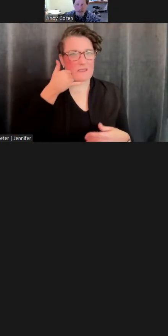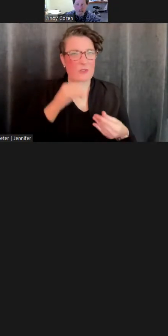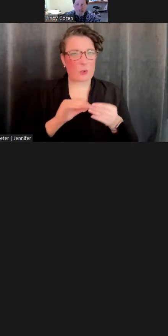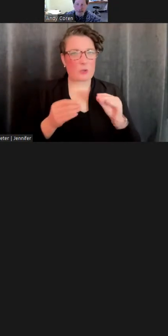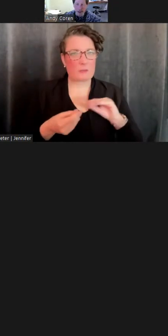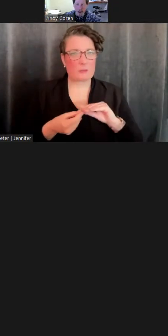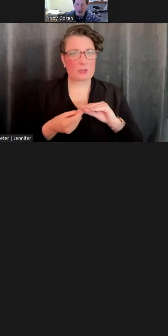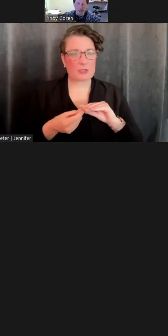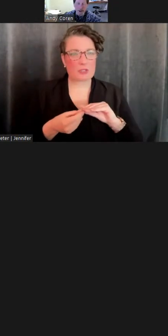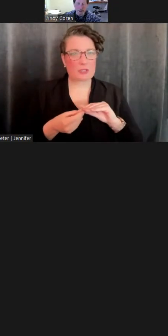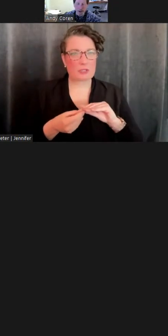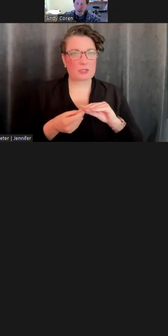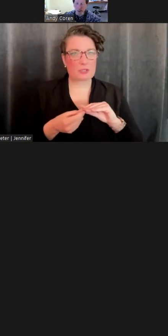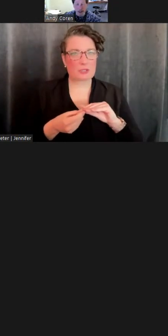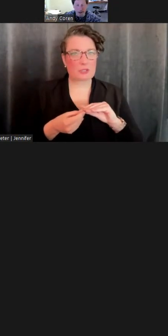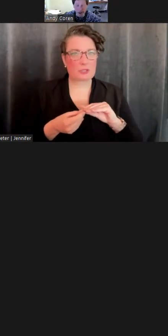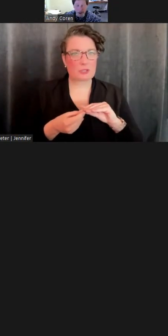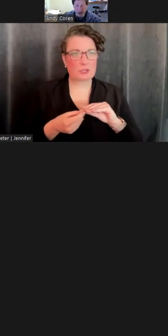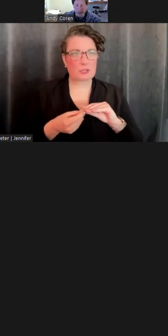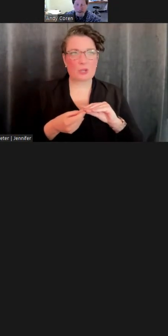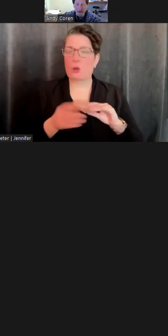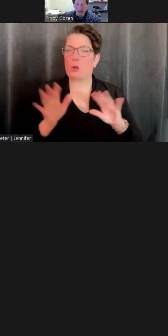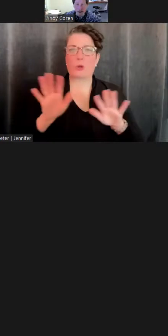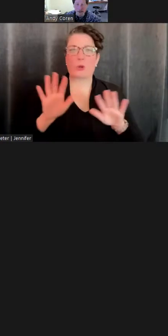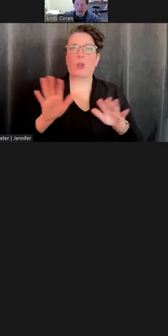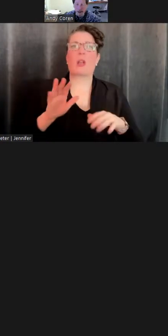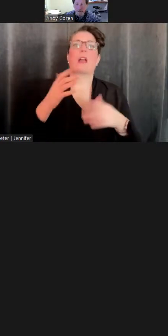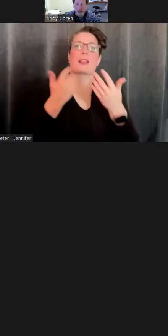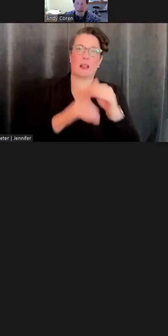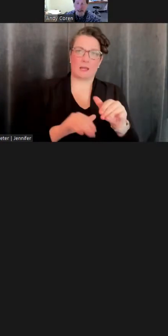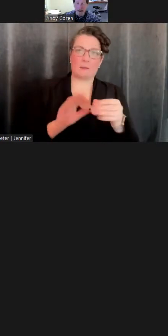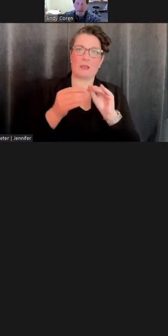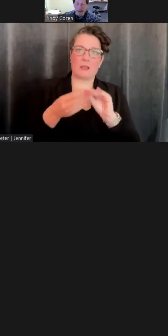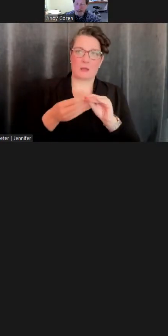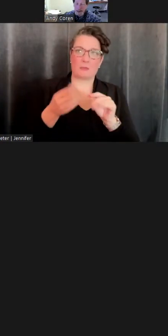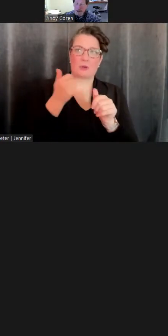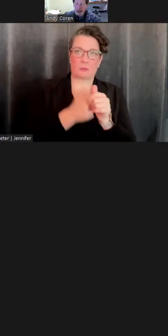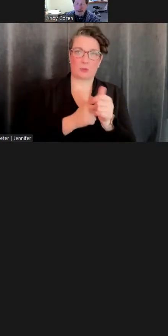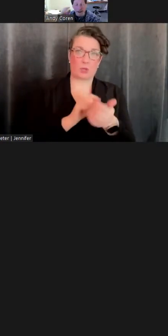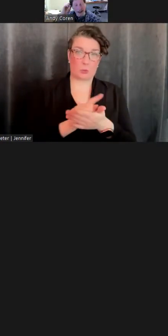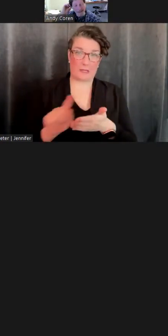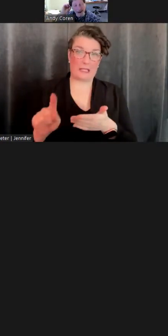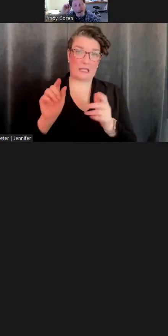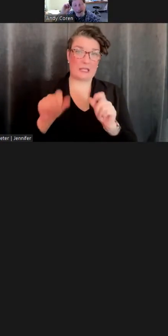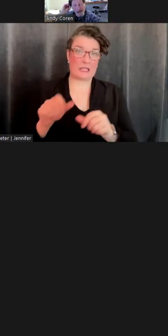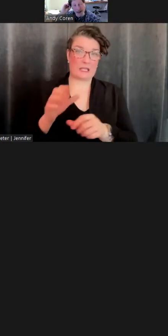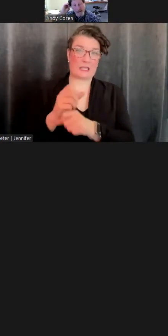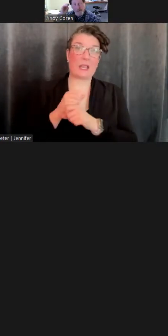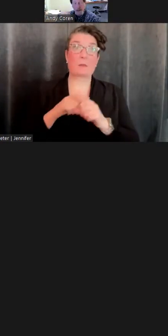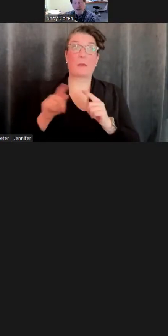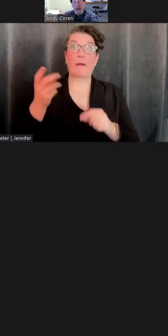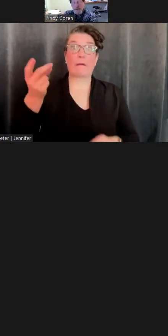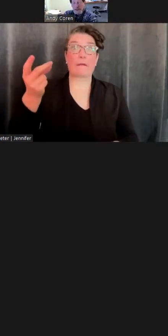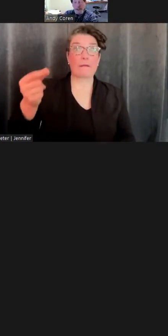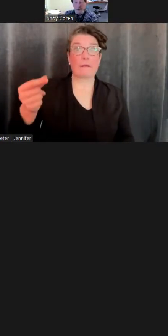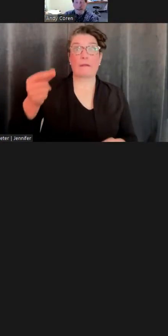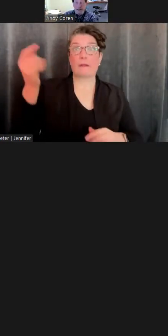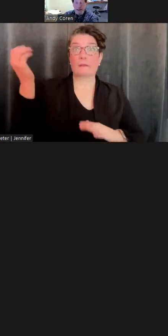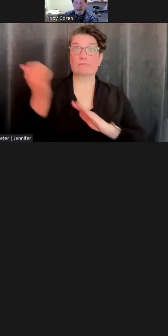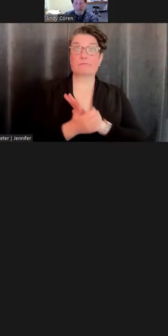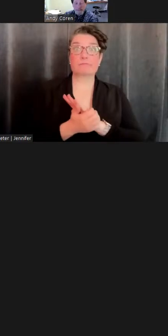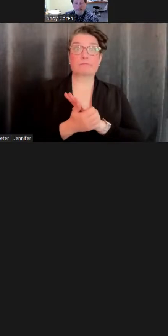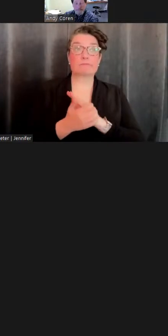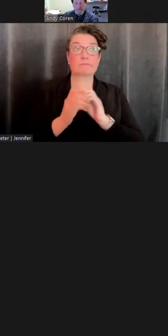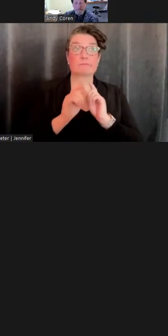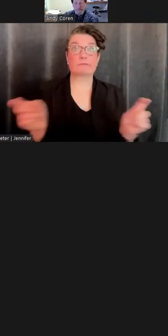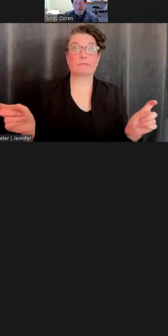can a number per week that you can get that they'll probably arrive at, but it's not slam dunk. I don't have details about